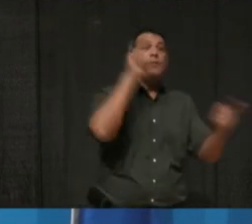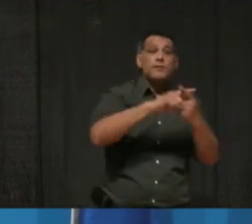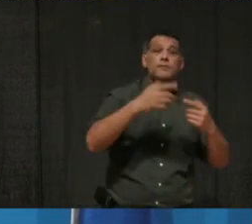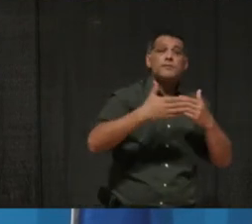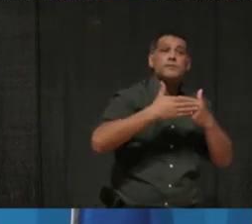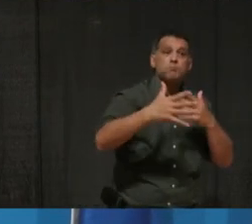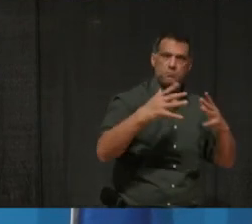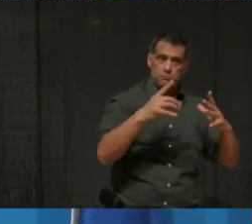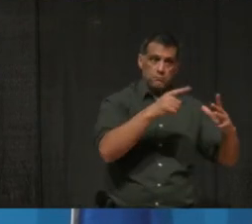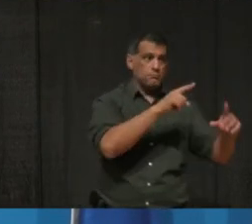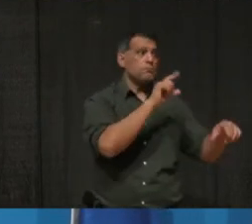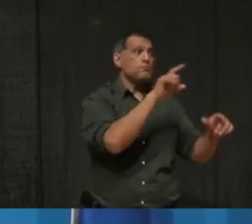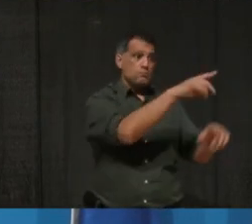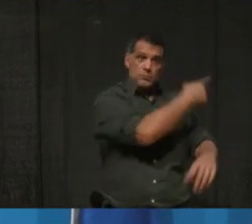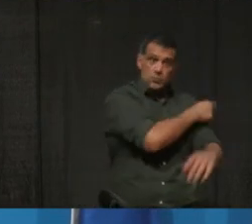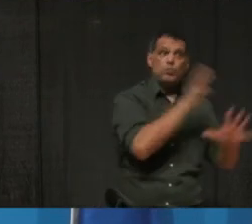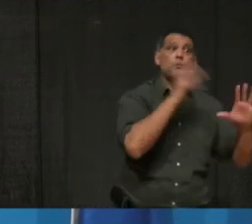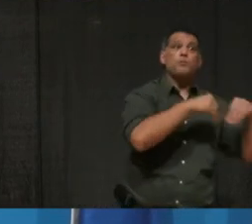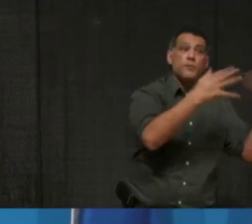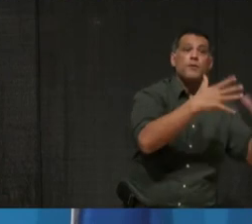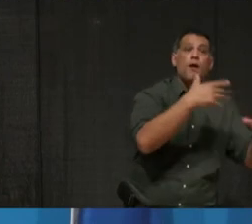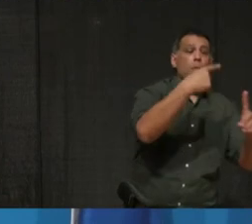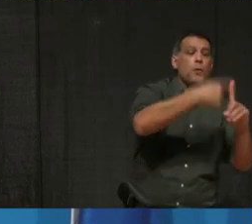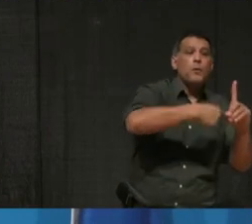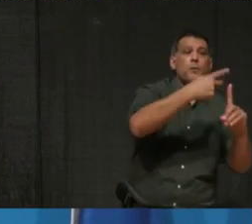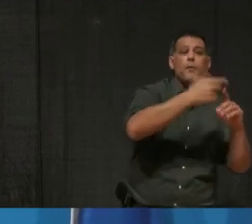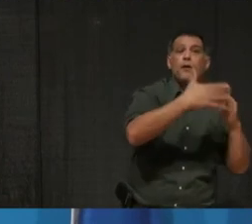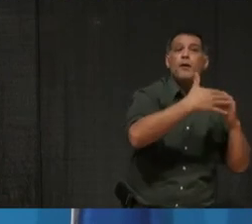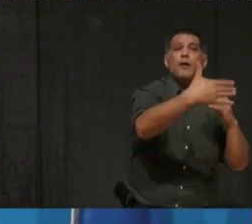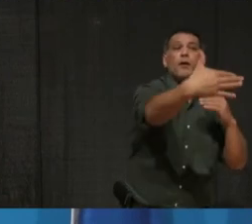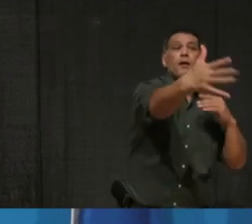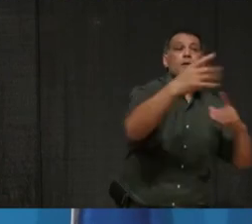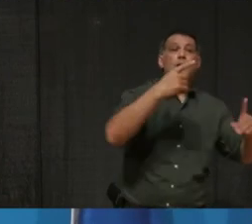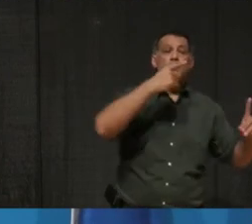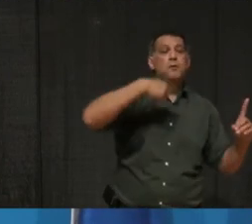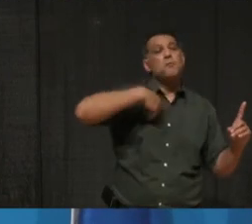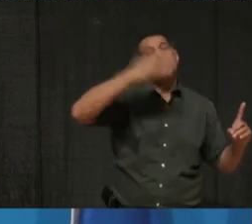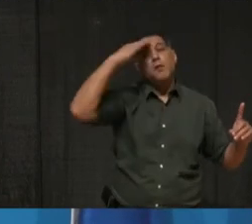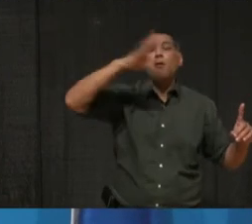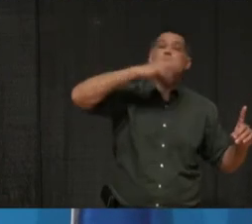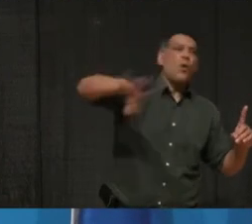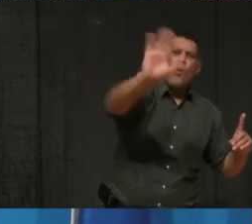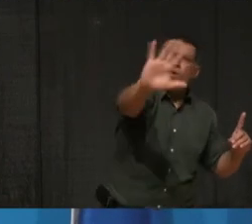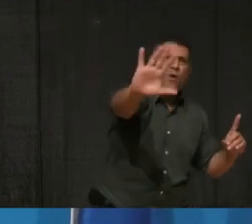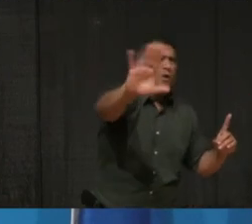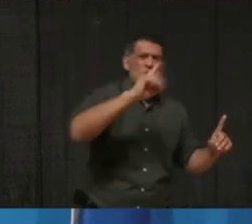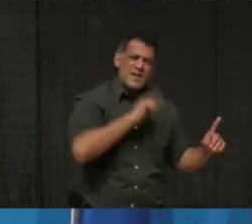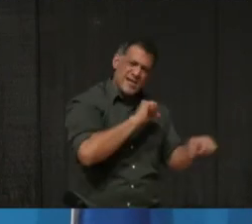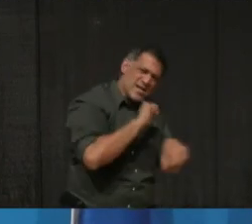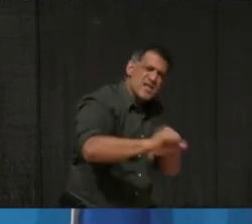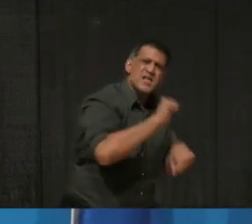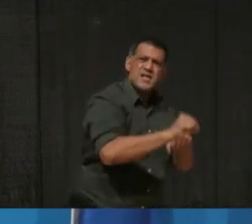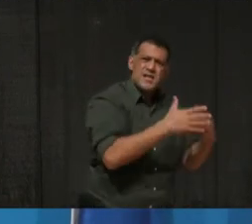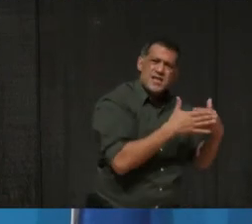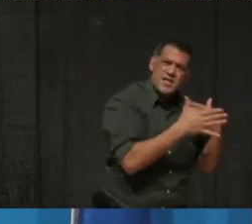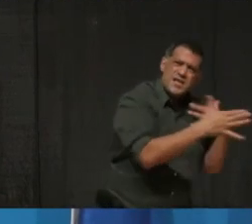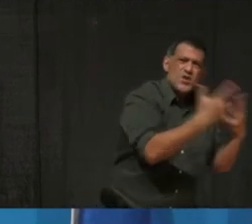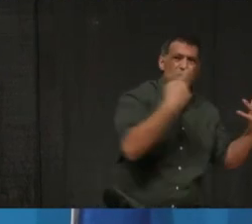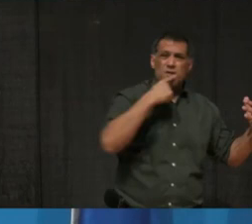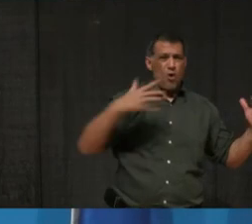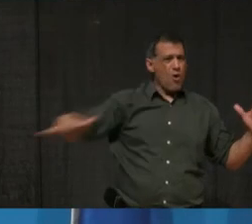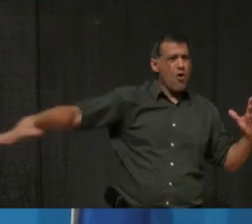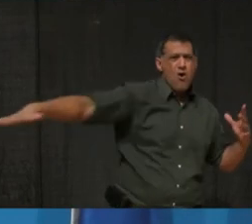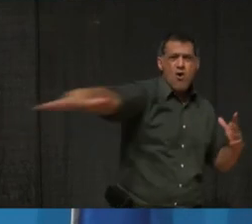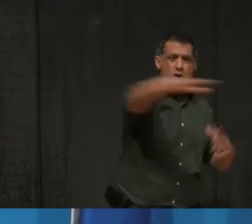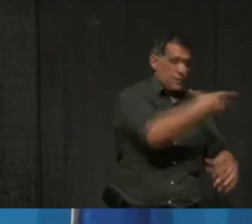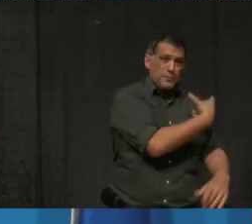may not be for a few months, just know that you are not being forgotten. We want everyone who can be vaccinated, who wants to be